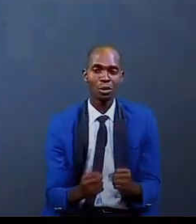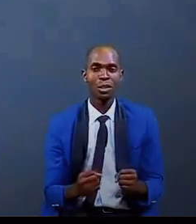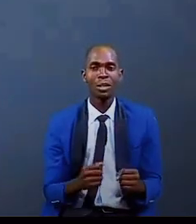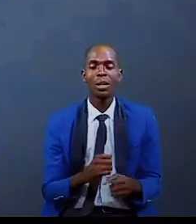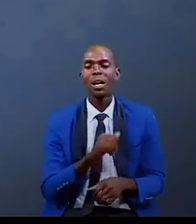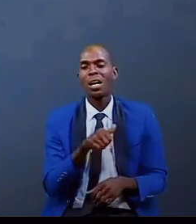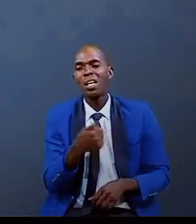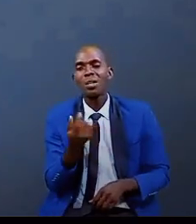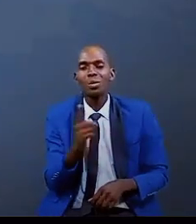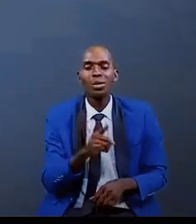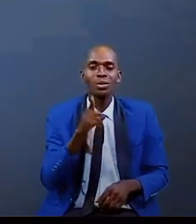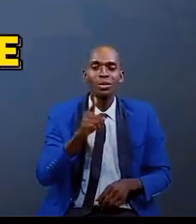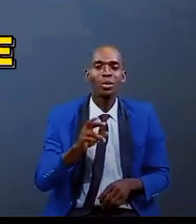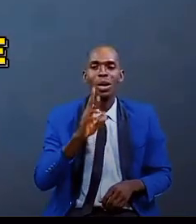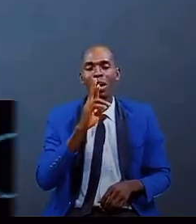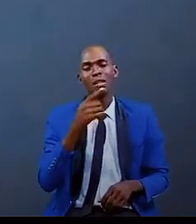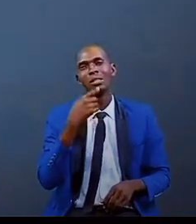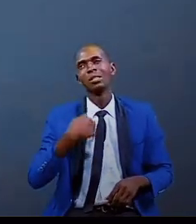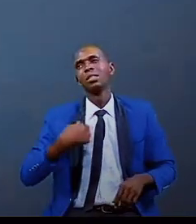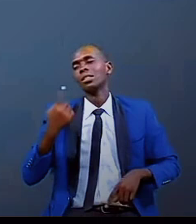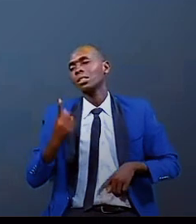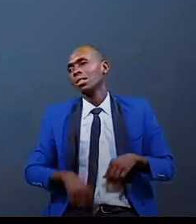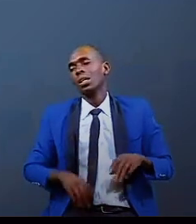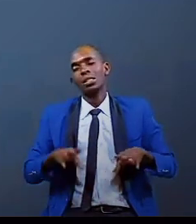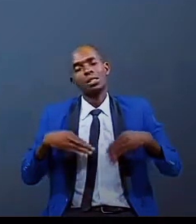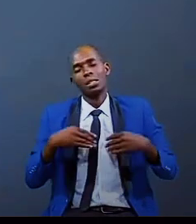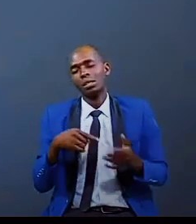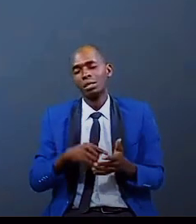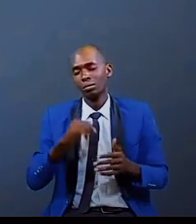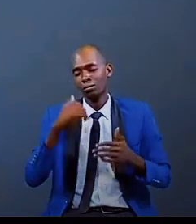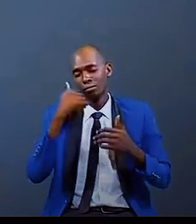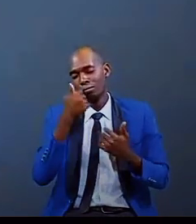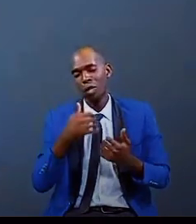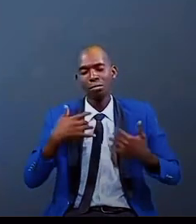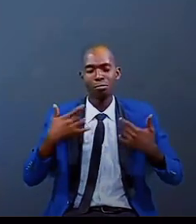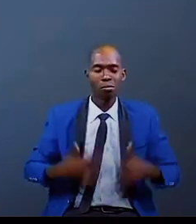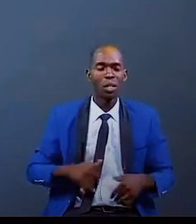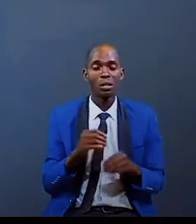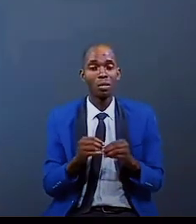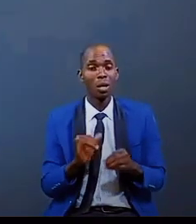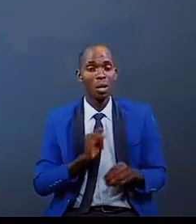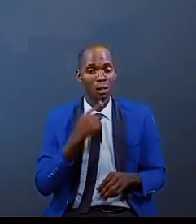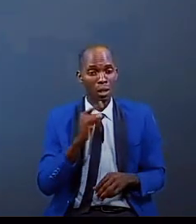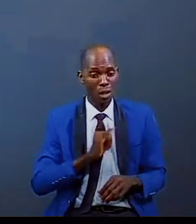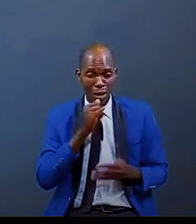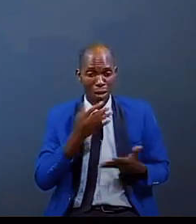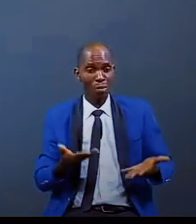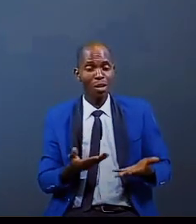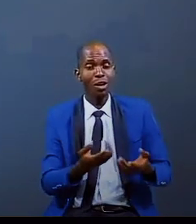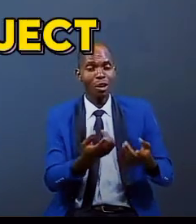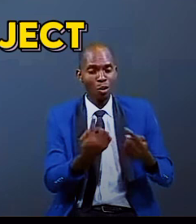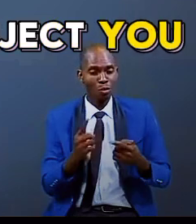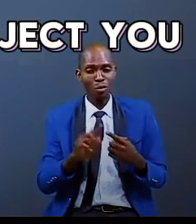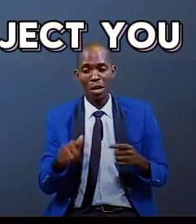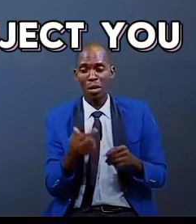saying, I cannot bear it anymore, I said, I'm still here. Come to another meeting and